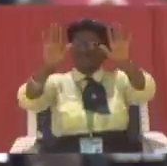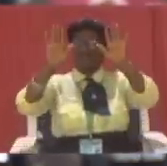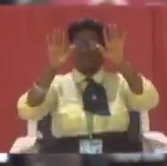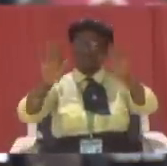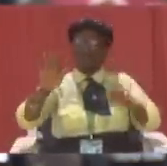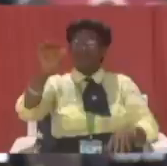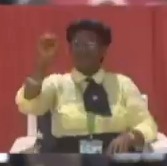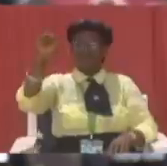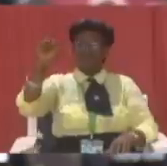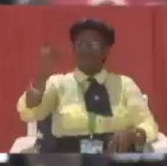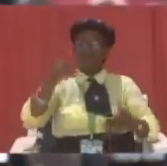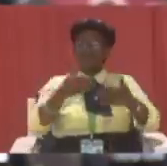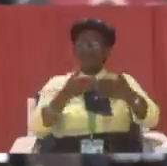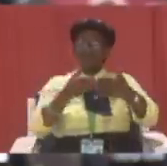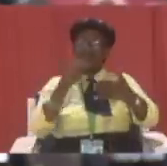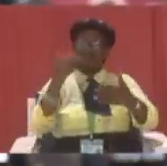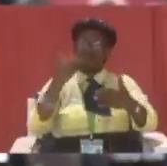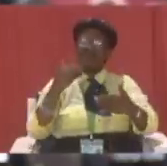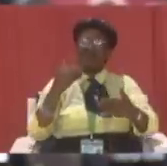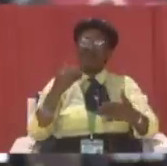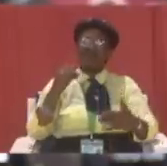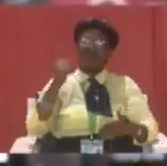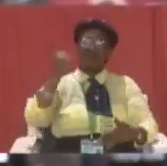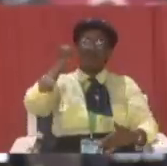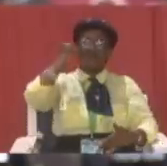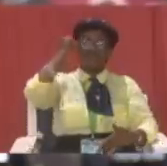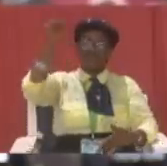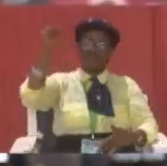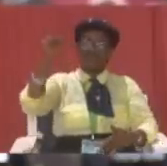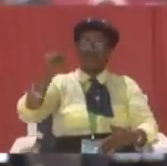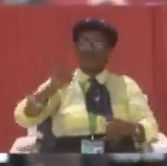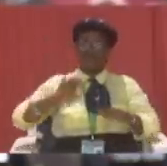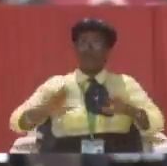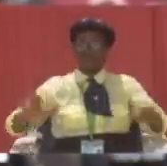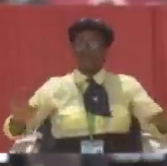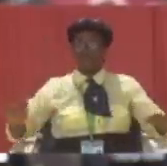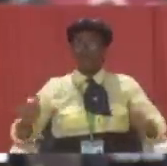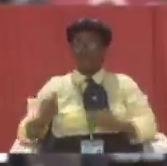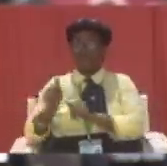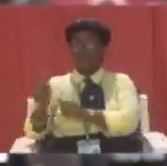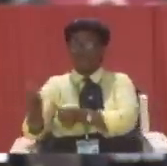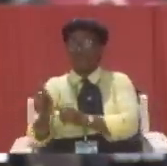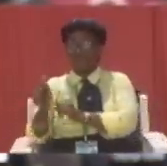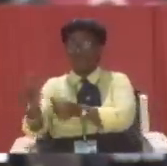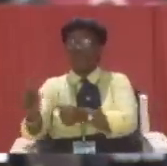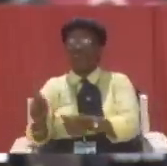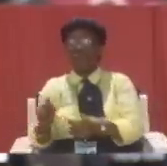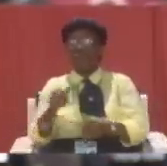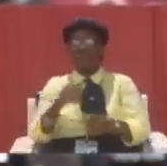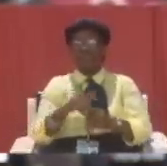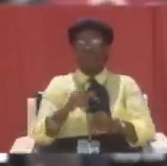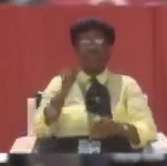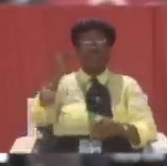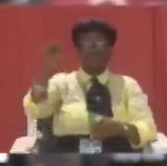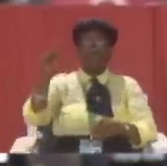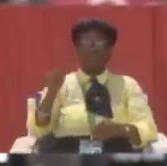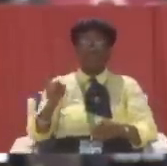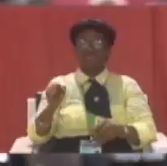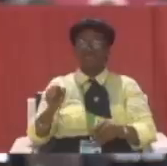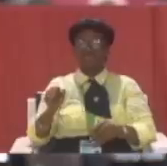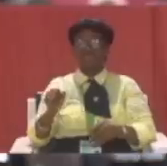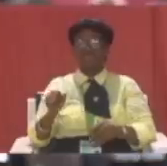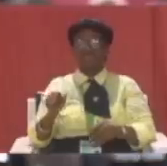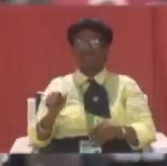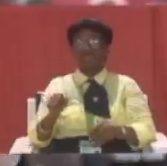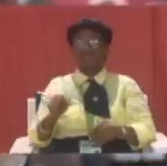before his children followed in the footsteps. I will take only David.